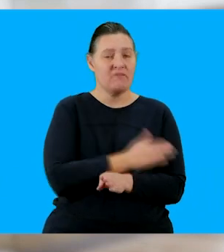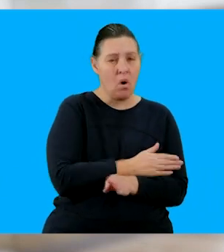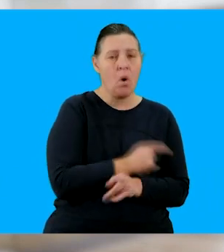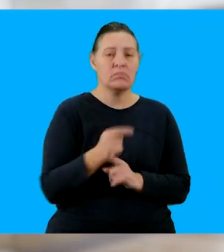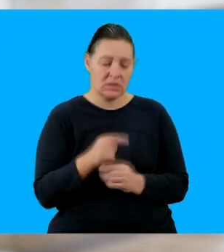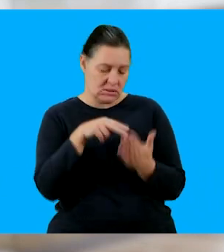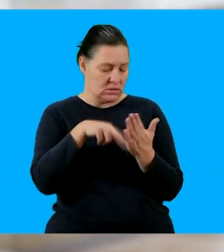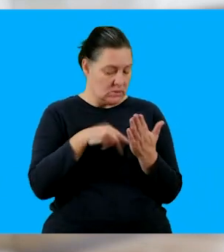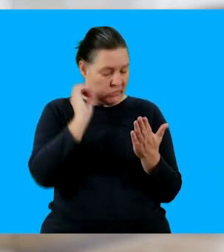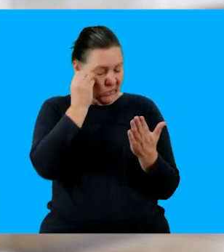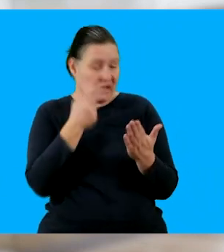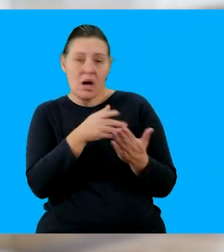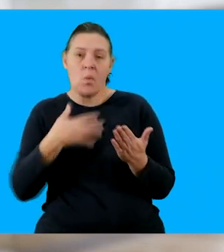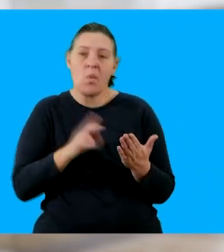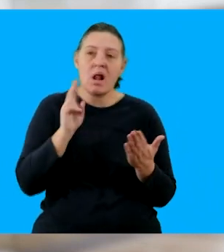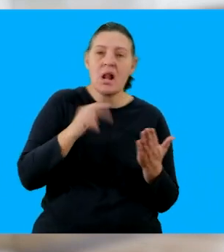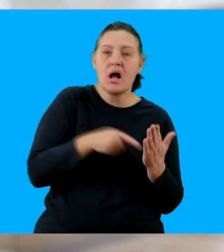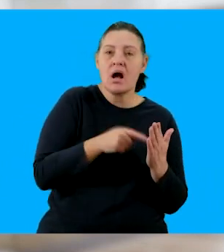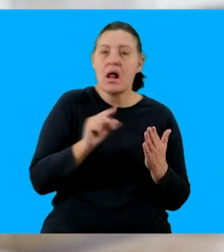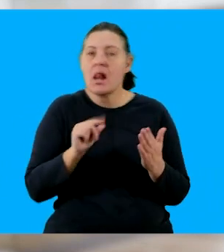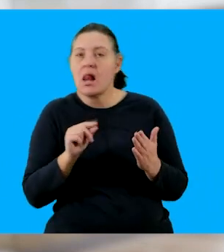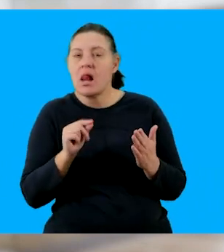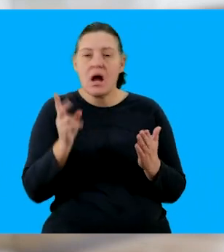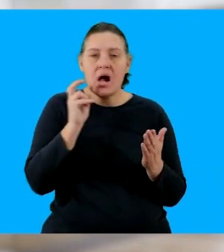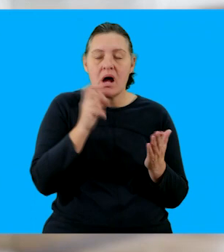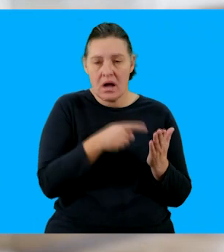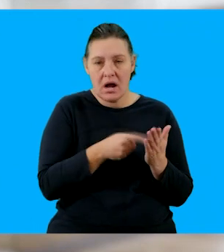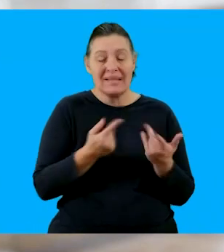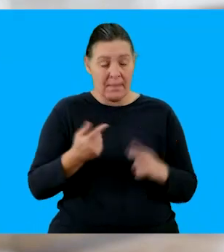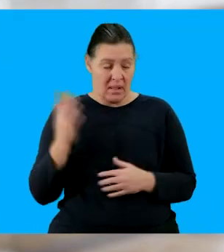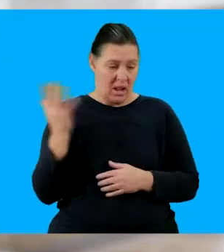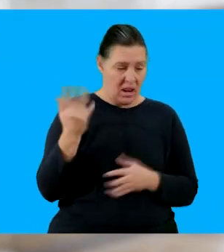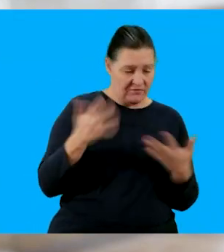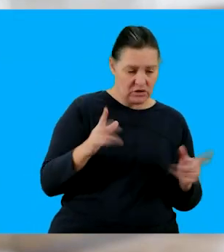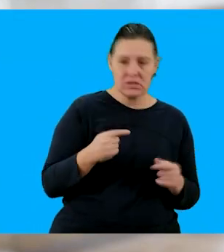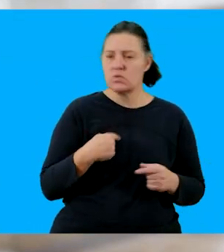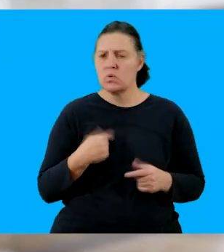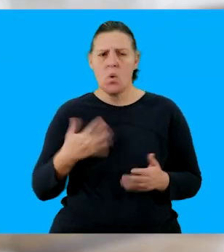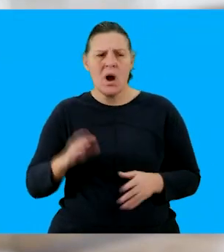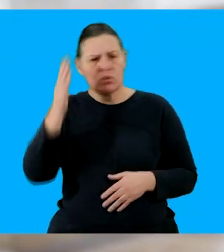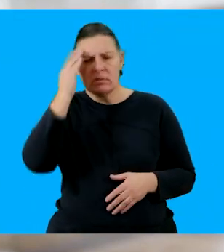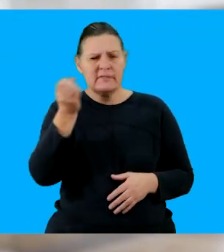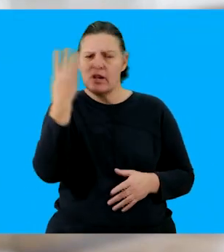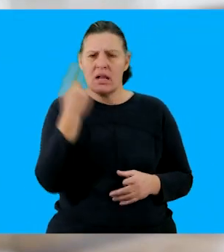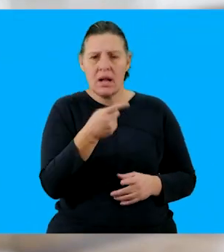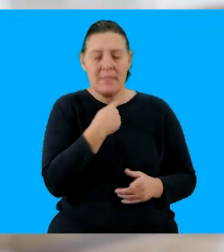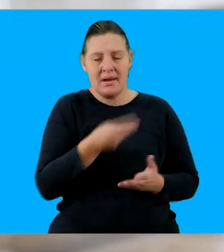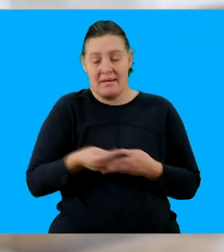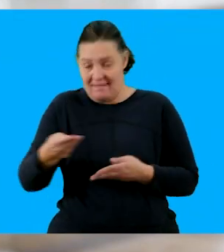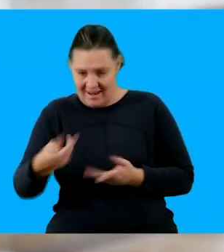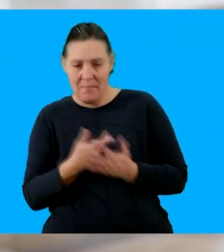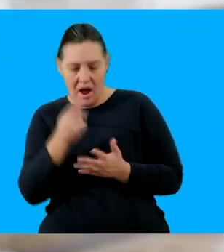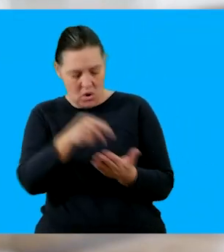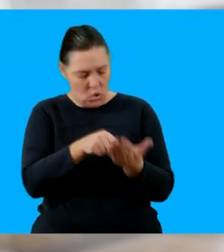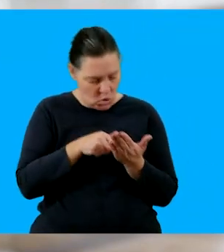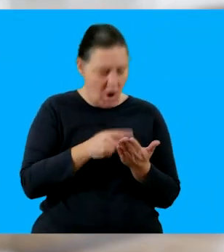to make the audience to be interested in what you are going to present about. And if given after the presentation, obviously it's all about